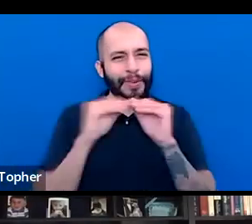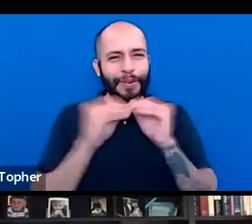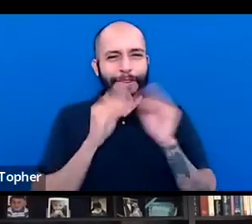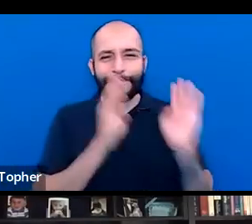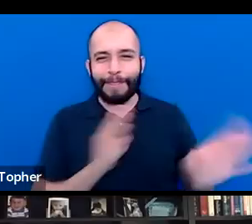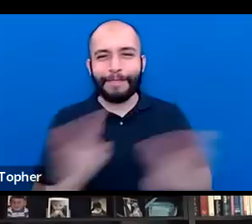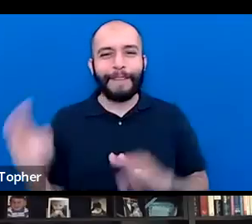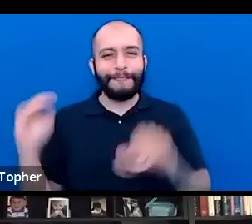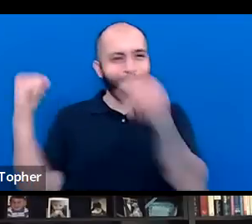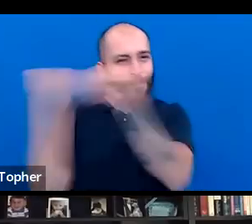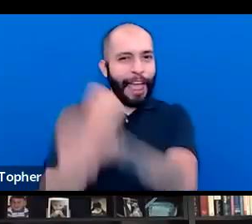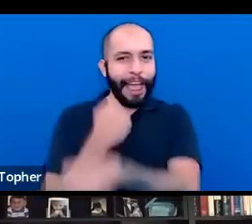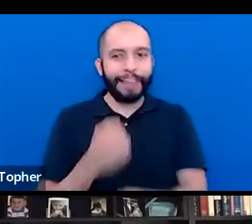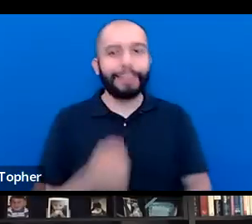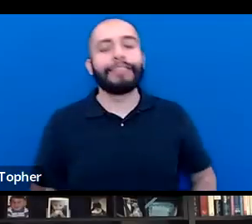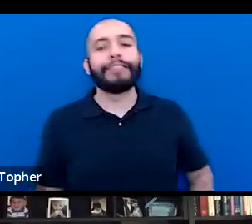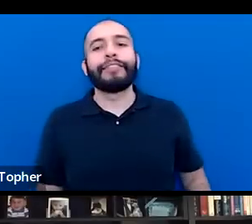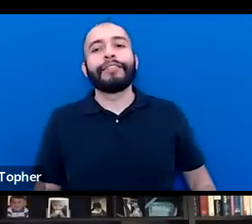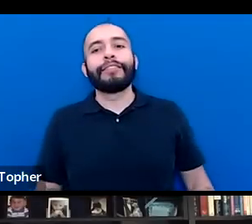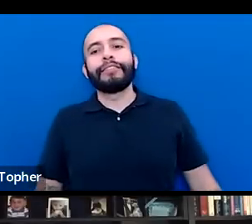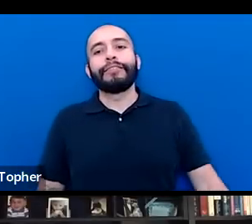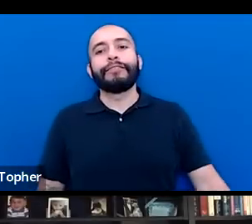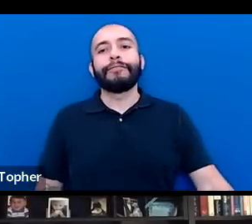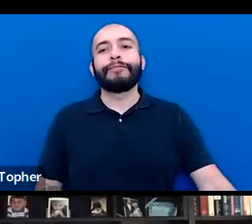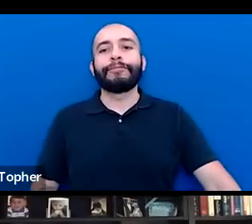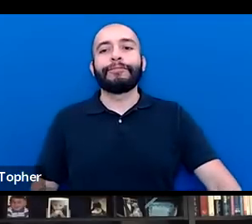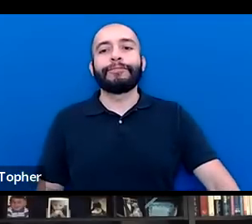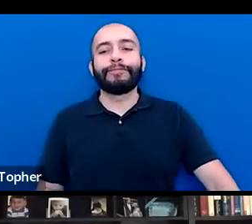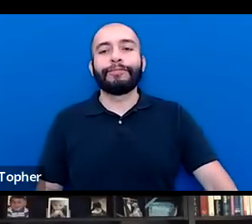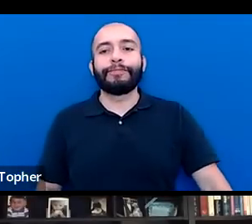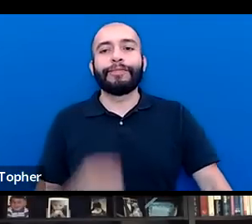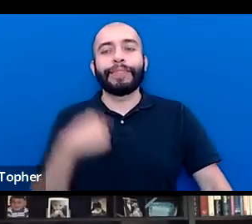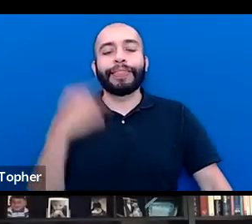people are ready and just need to be able to plug into something.